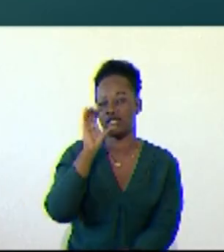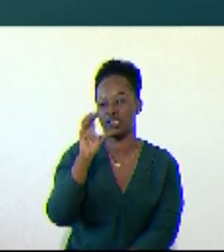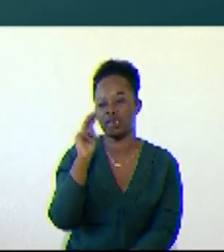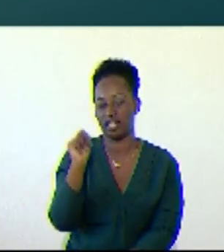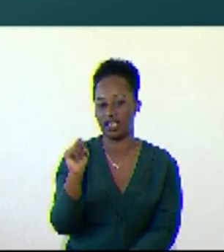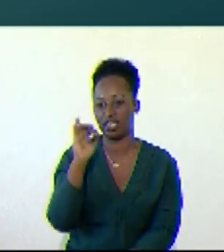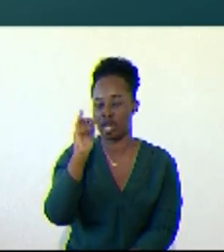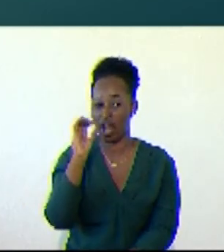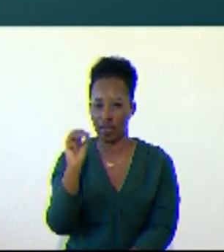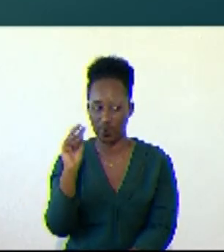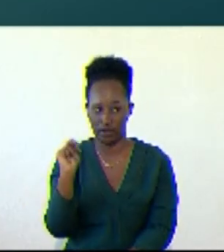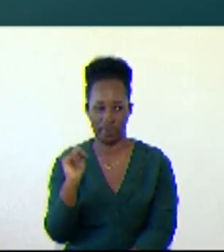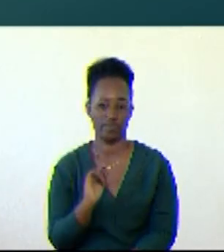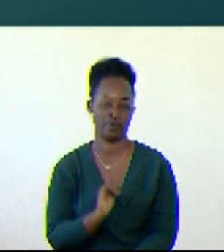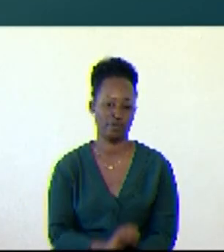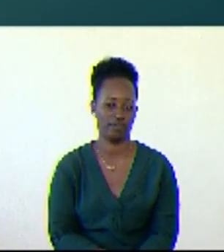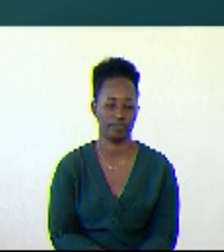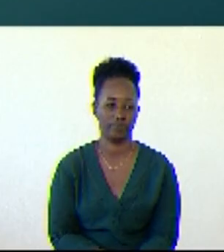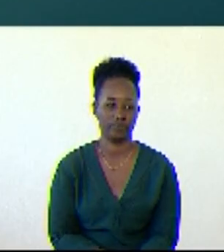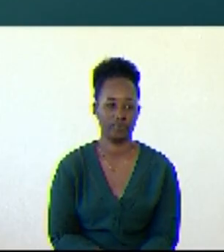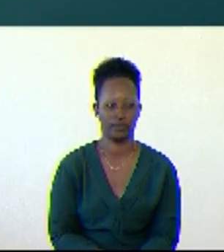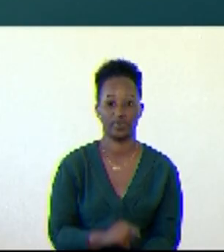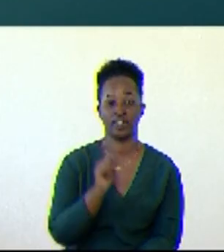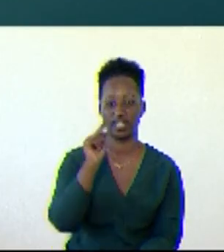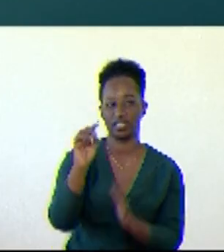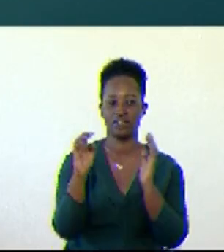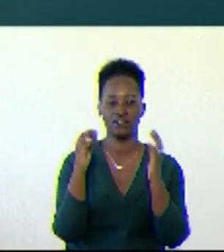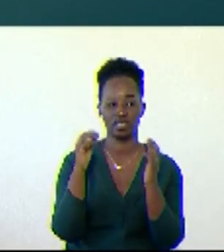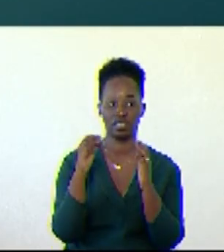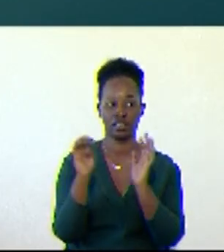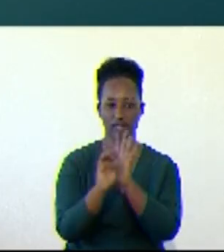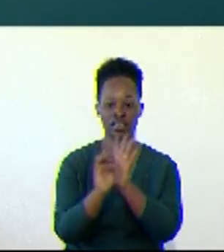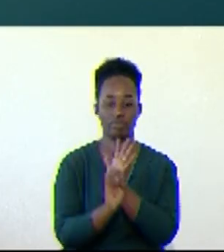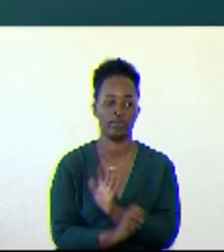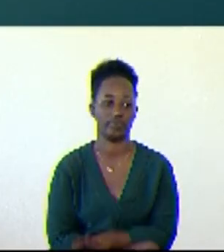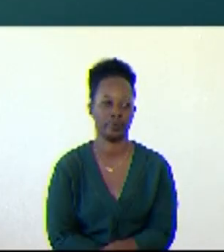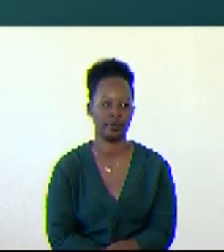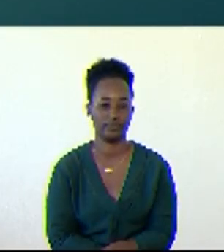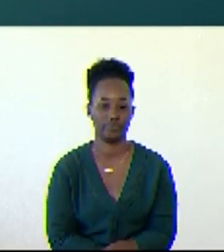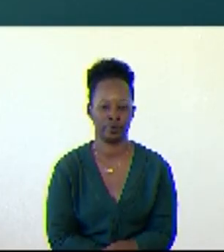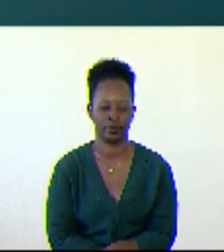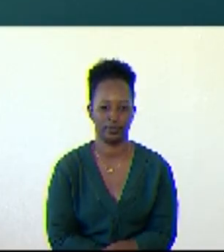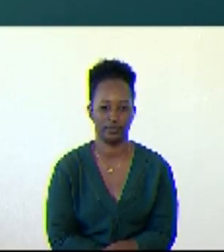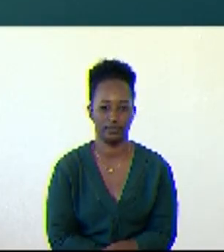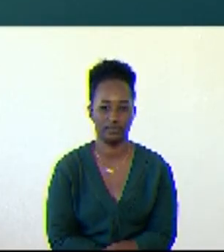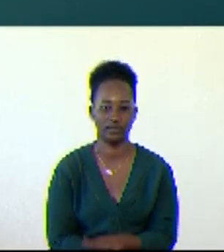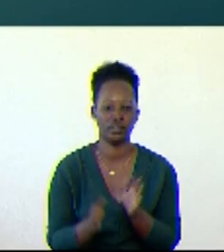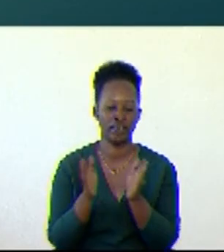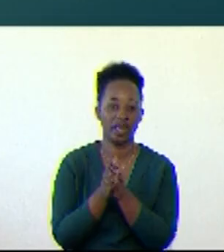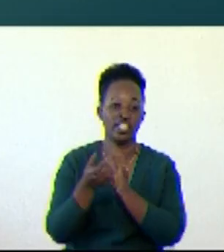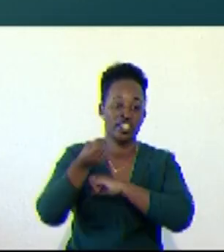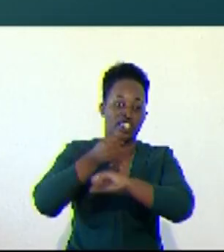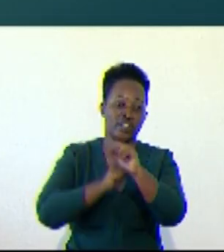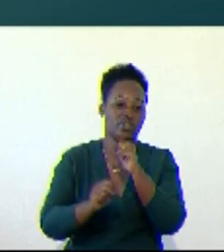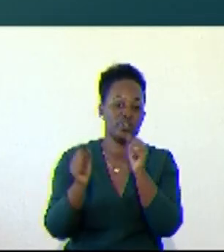a cyanohydrin. So that is the example. And reaction with